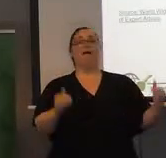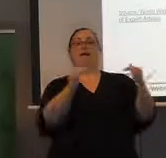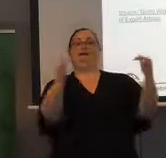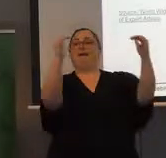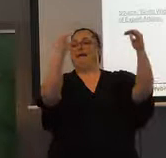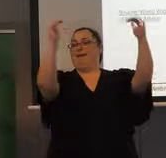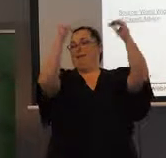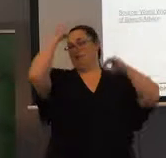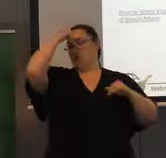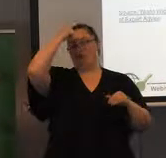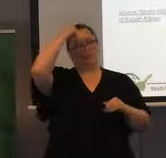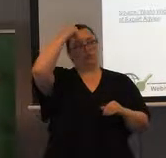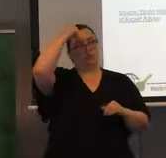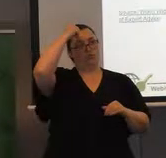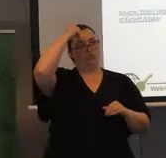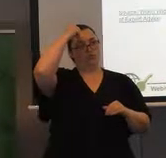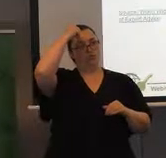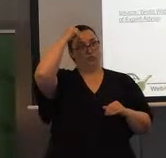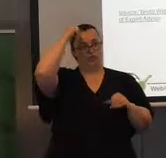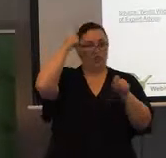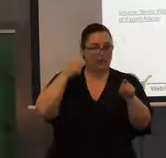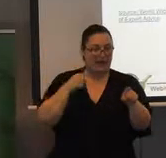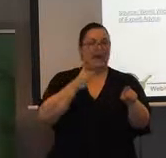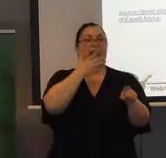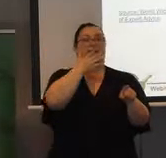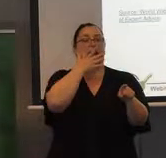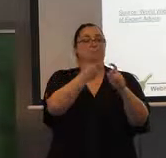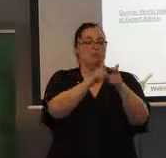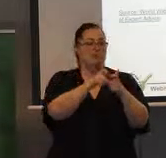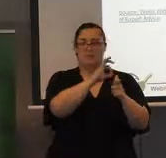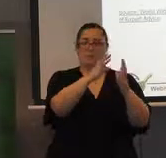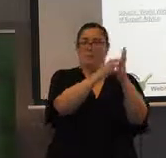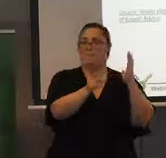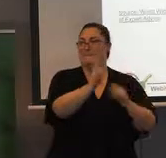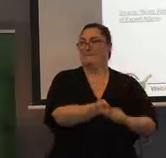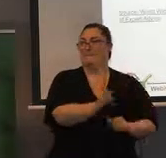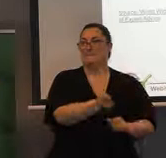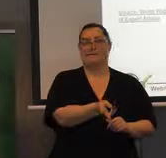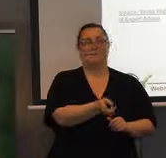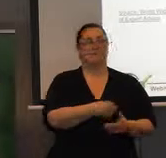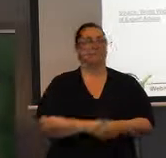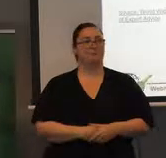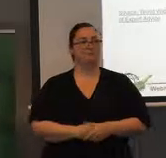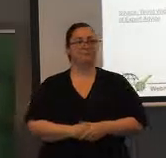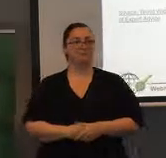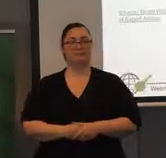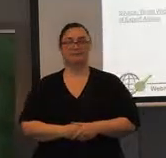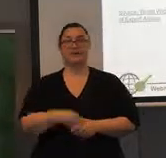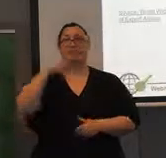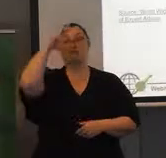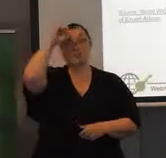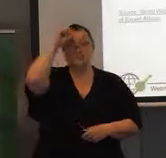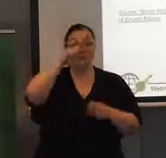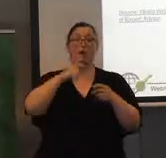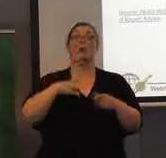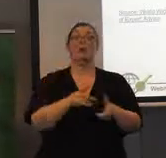if you're going to develop a new website, you know what things not to mess up again. While you're about it, don't forget about